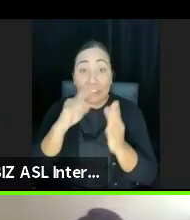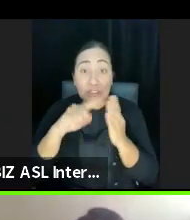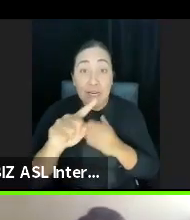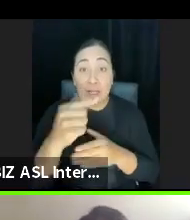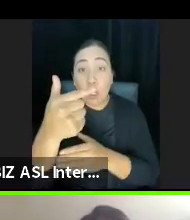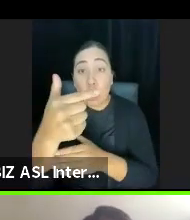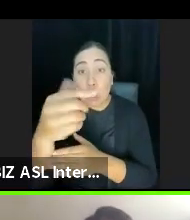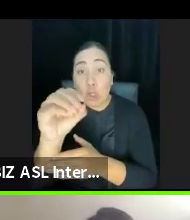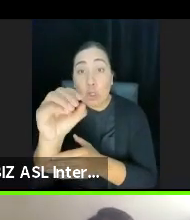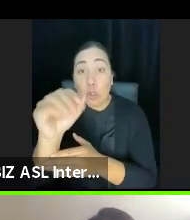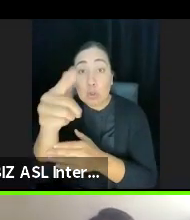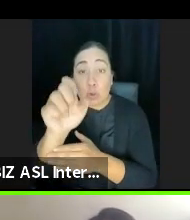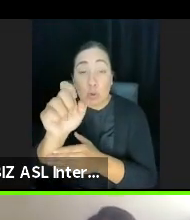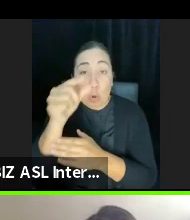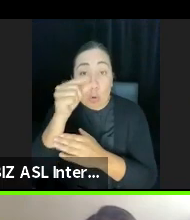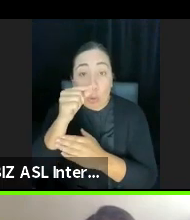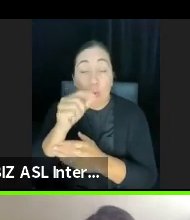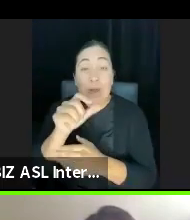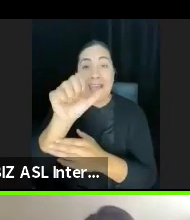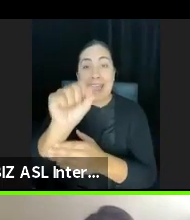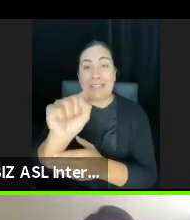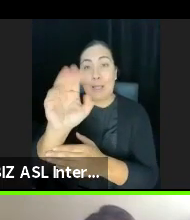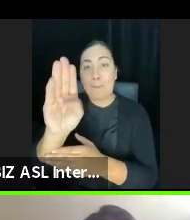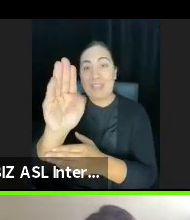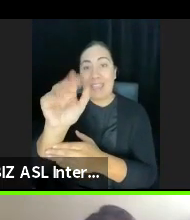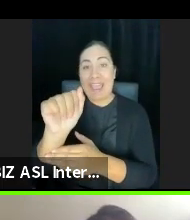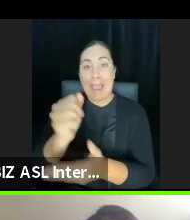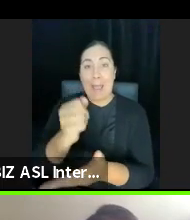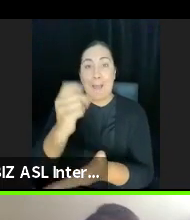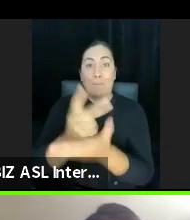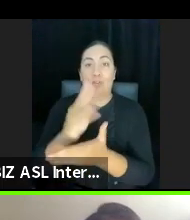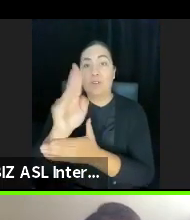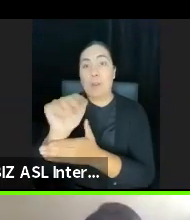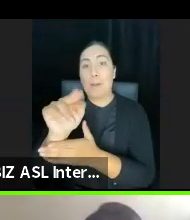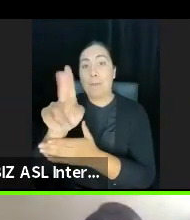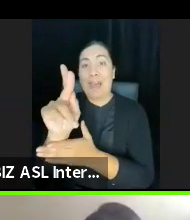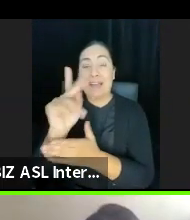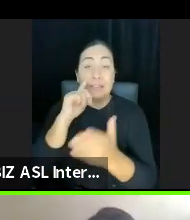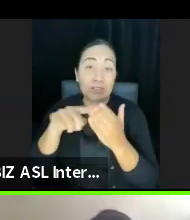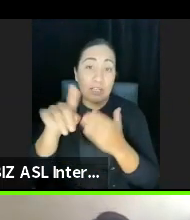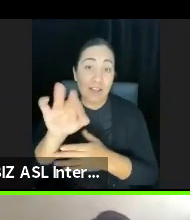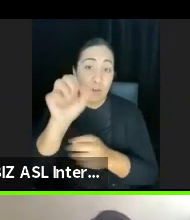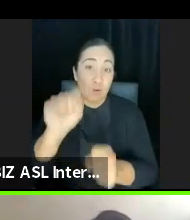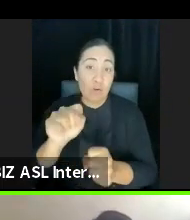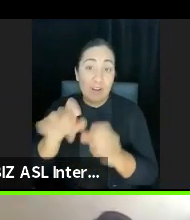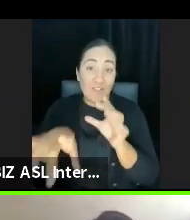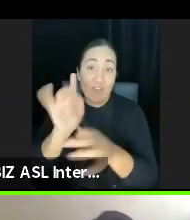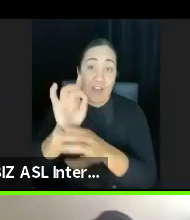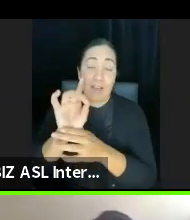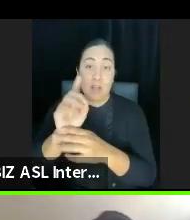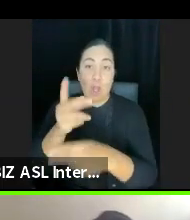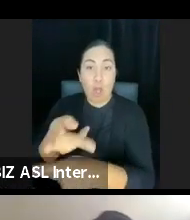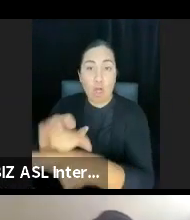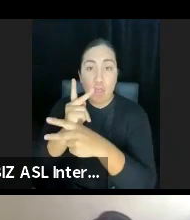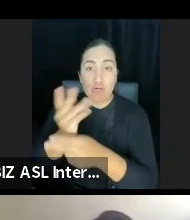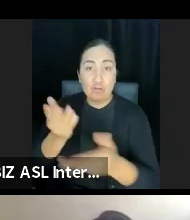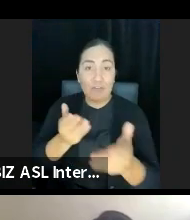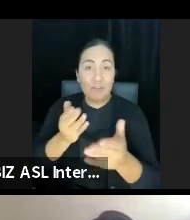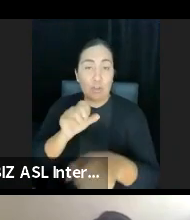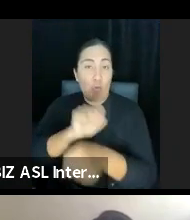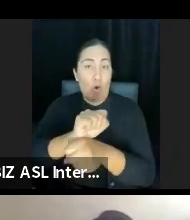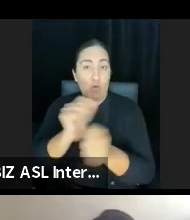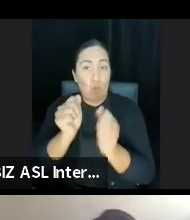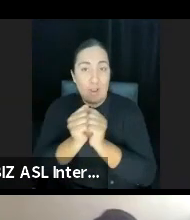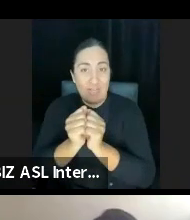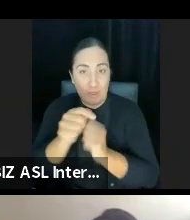approved bank and see if you can find a loan servicer who could work with you. Great, thank you so much